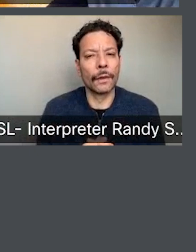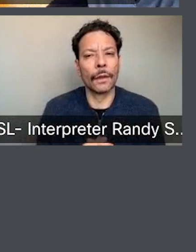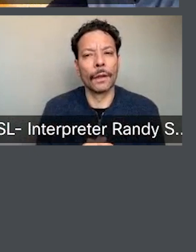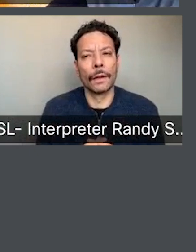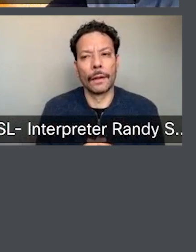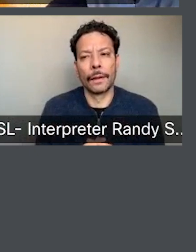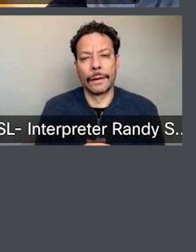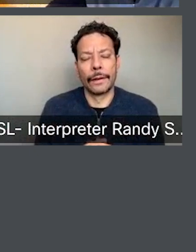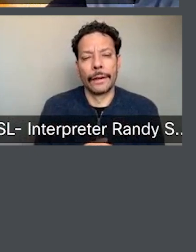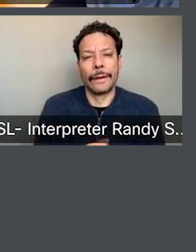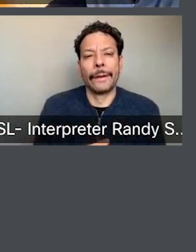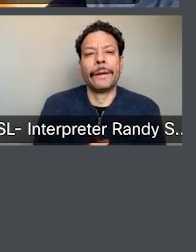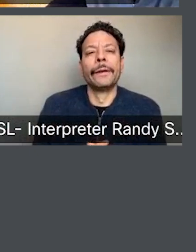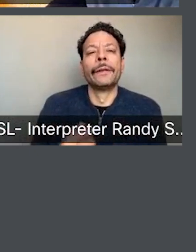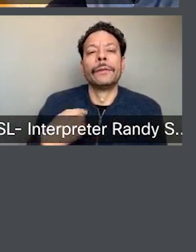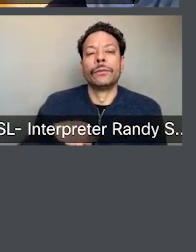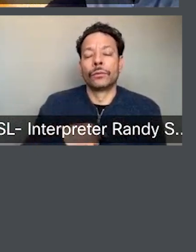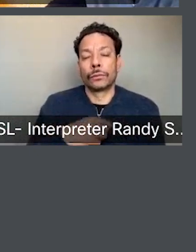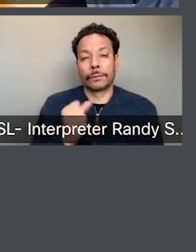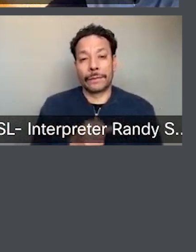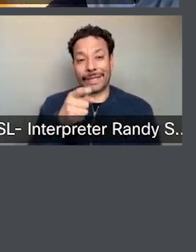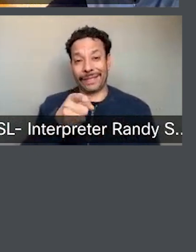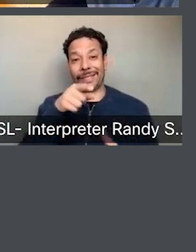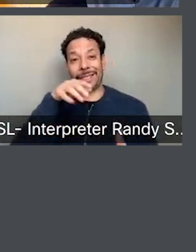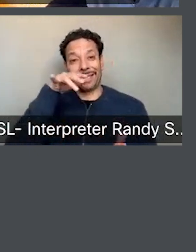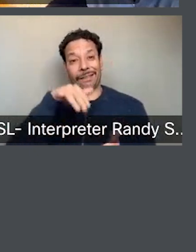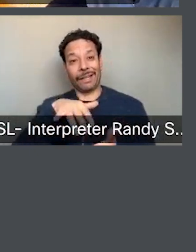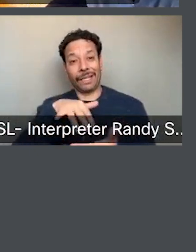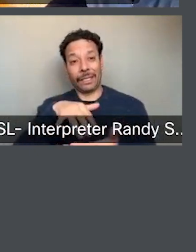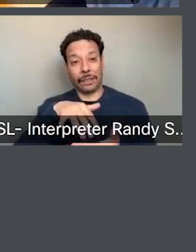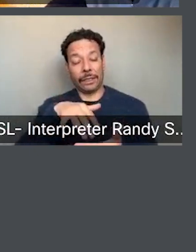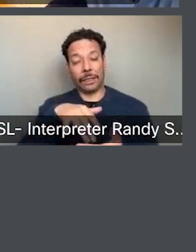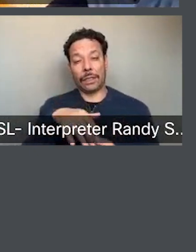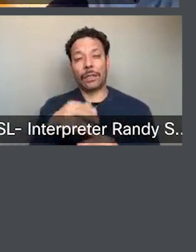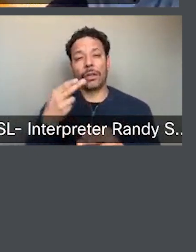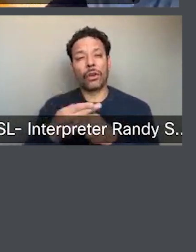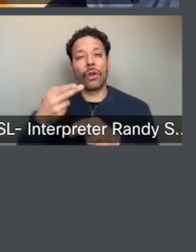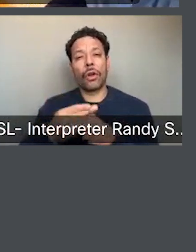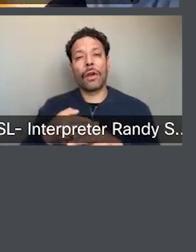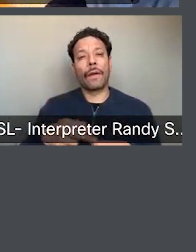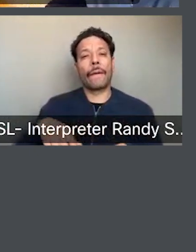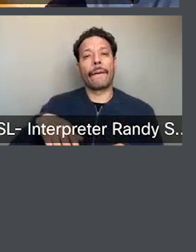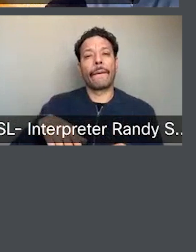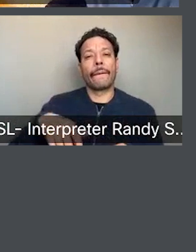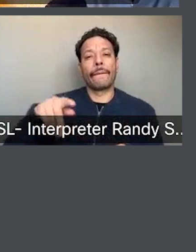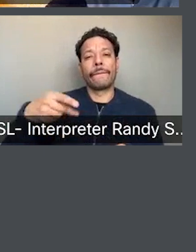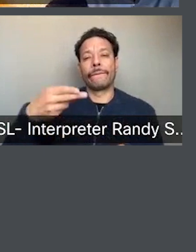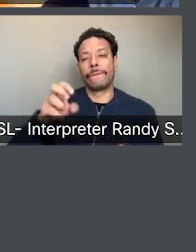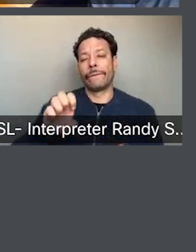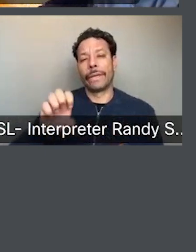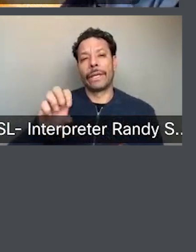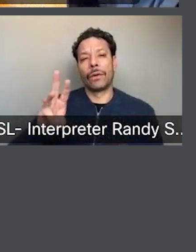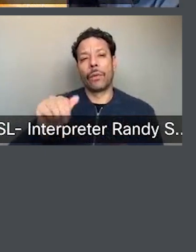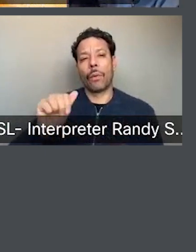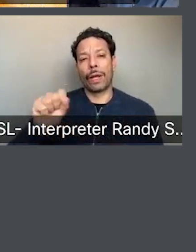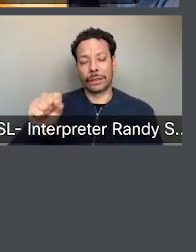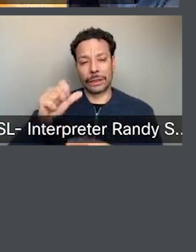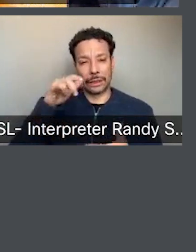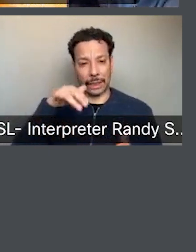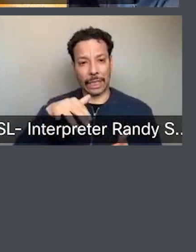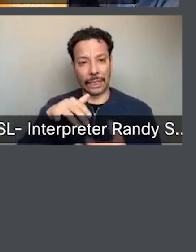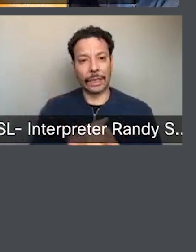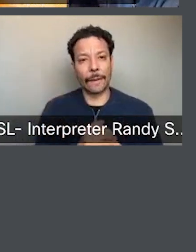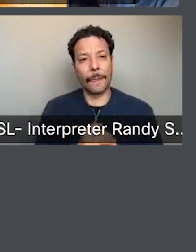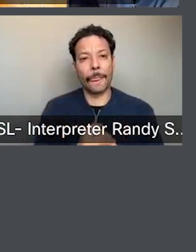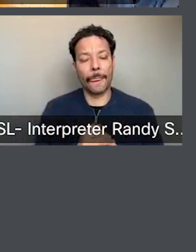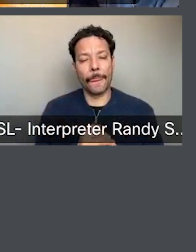So we conducted a study, and it's called a FEWAS study,